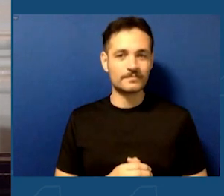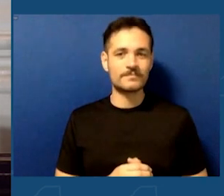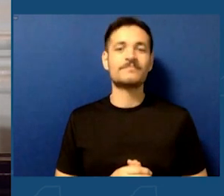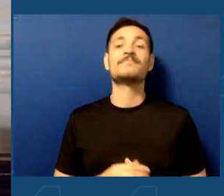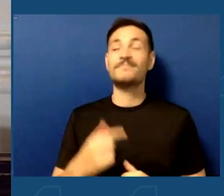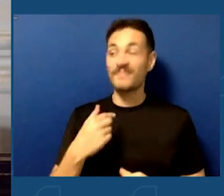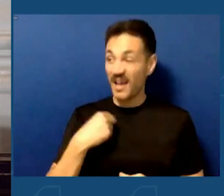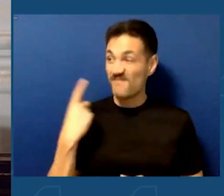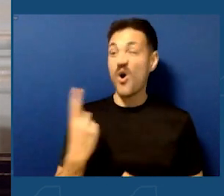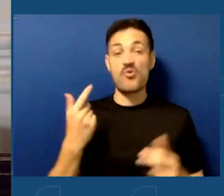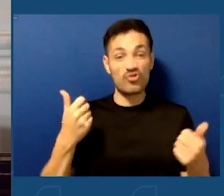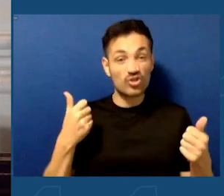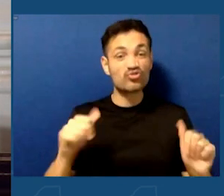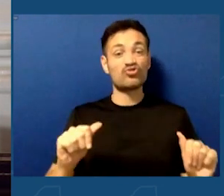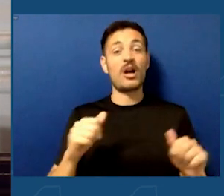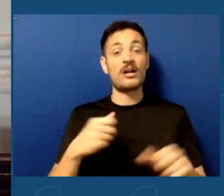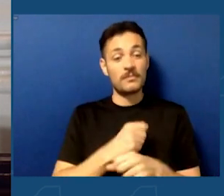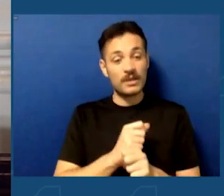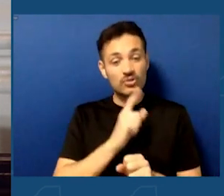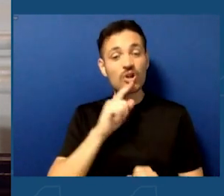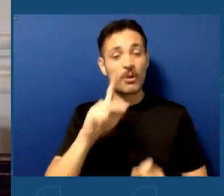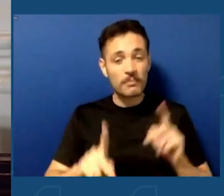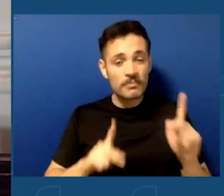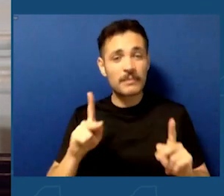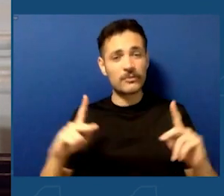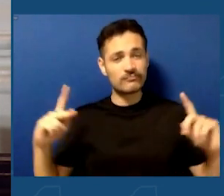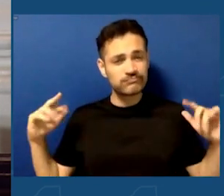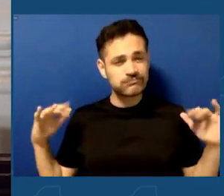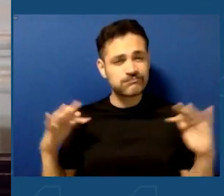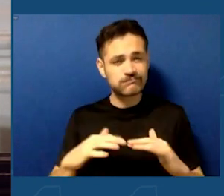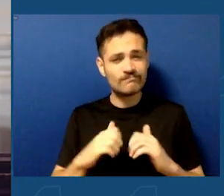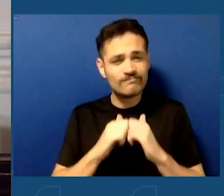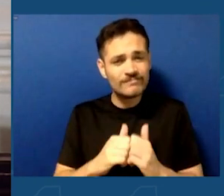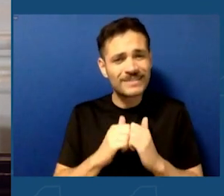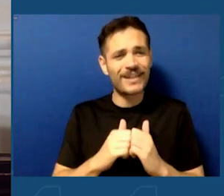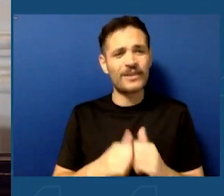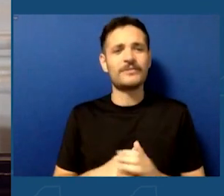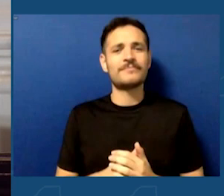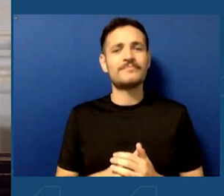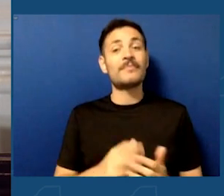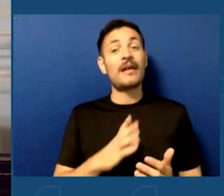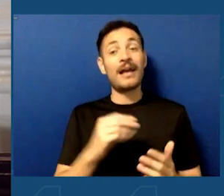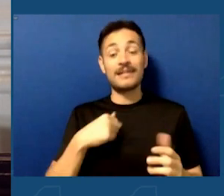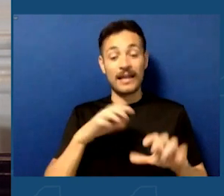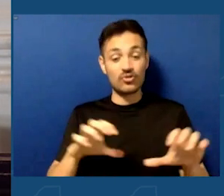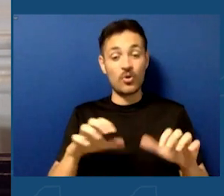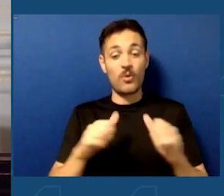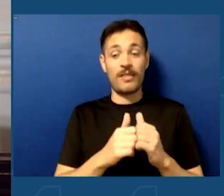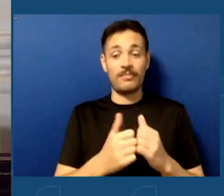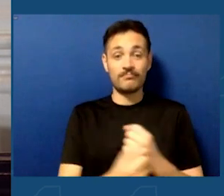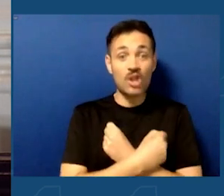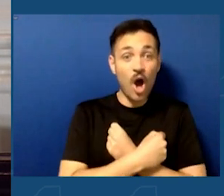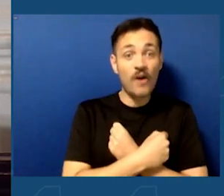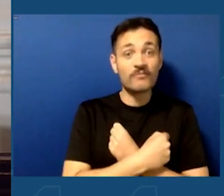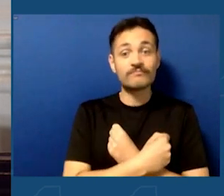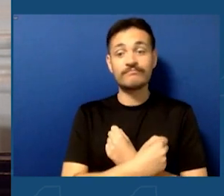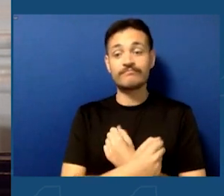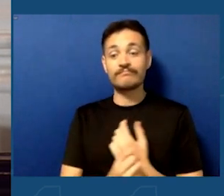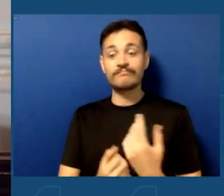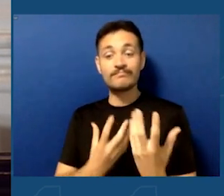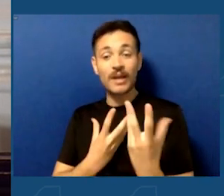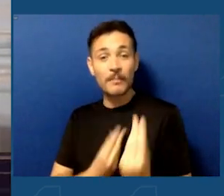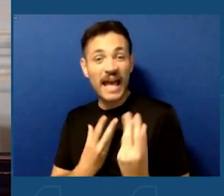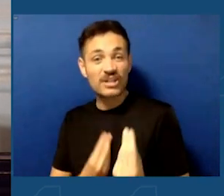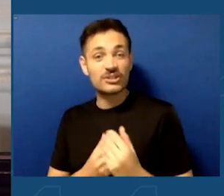together. That's what I try to do, and I do it with love. I do it with love, I do it with compassion, I do it with respect, I do it with